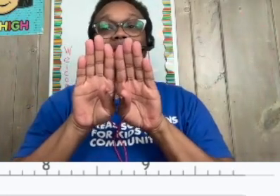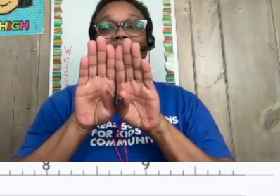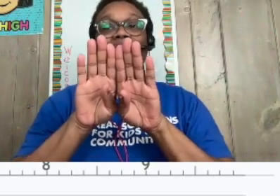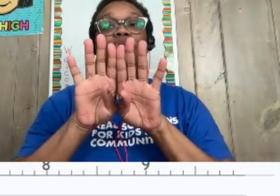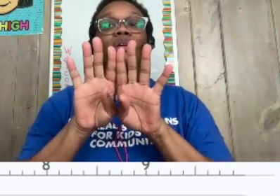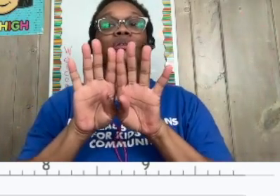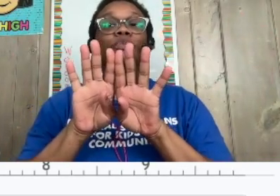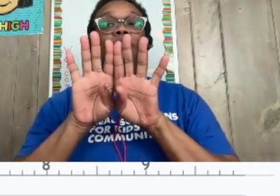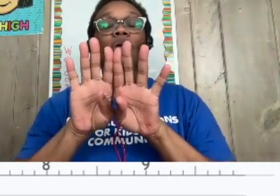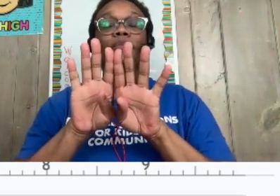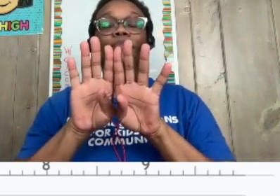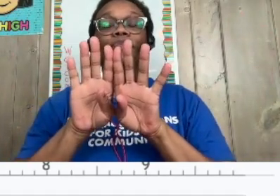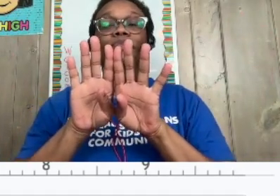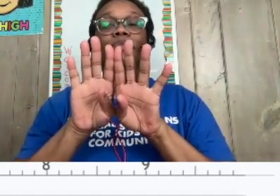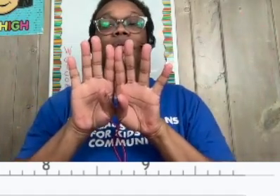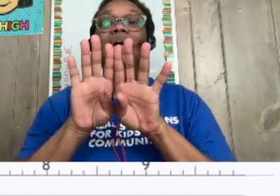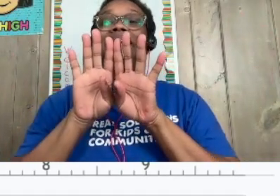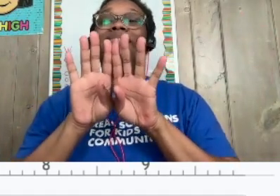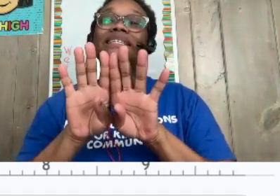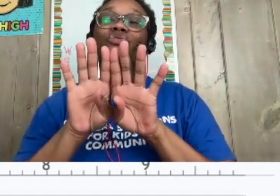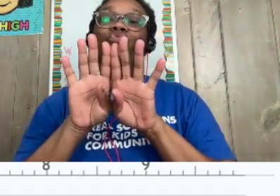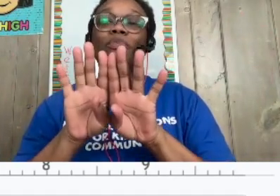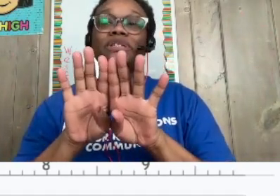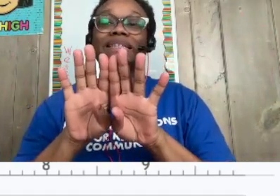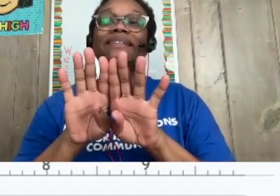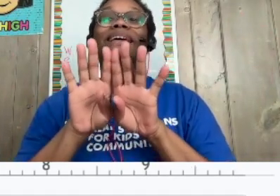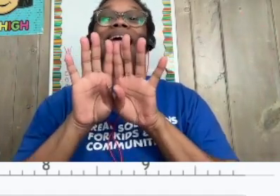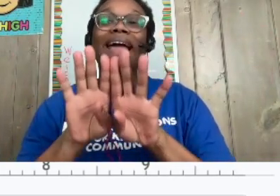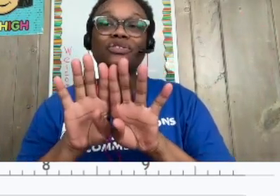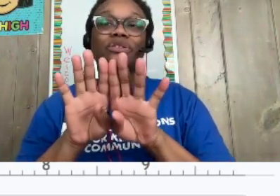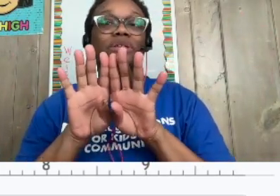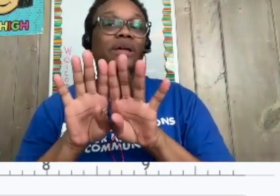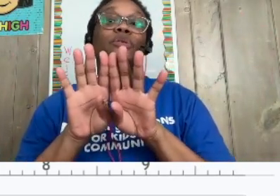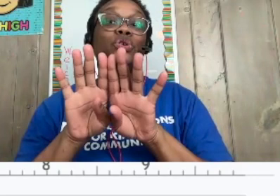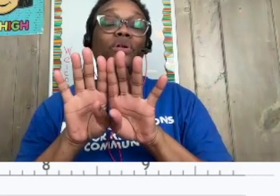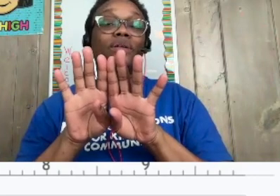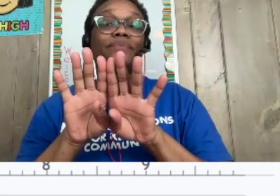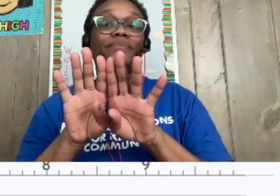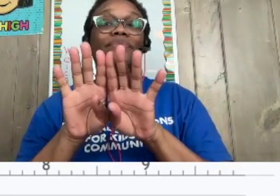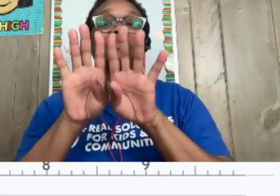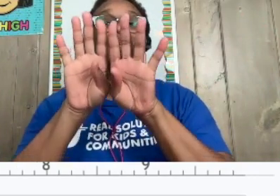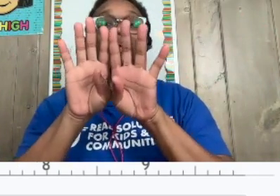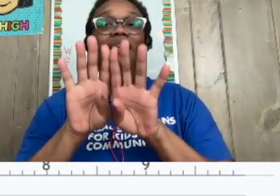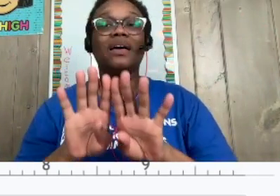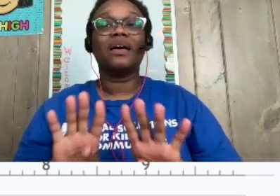so they're not together, but a little bit apart. This is representing the candles in the menorah.